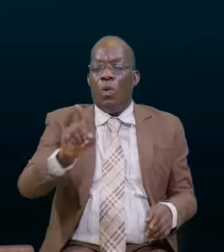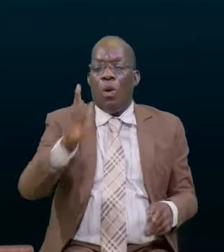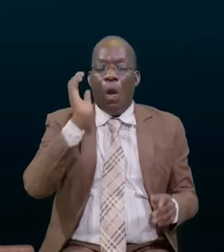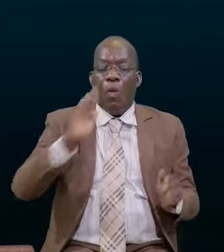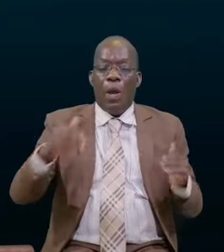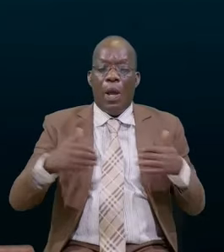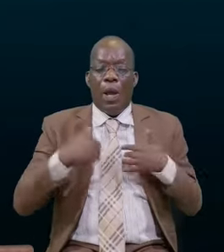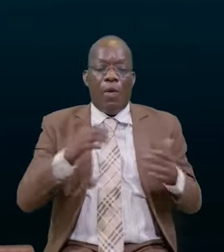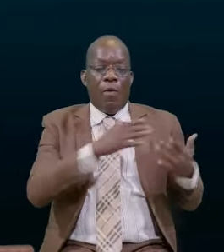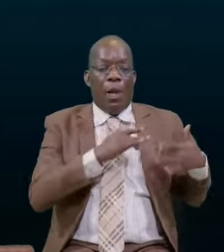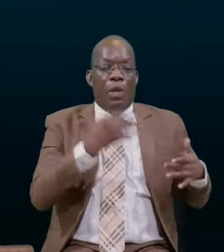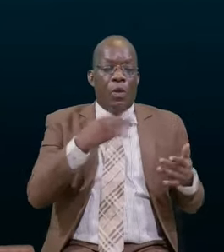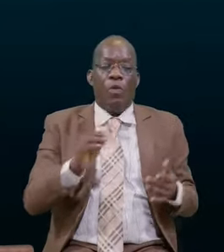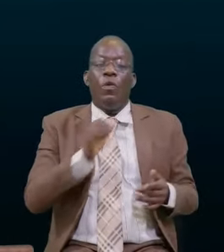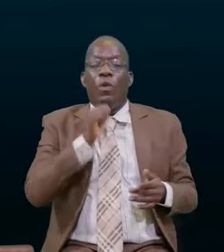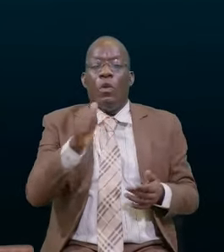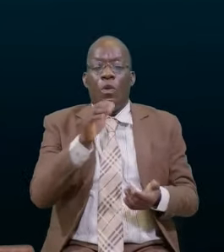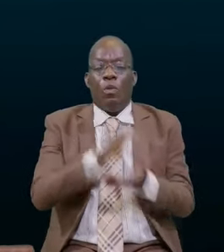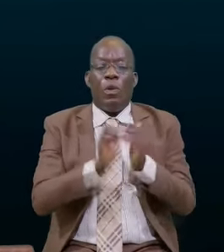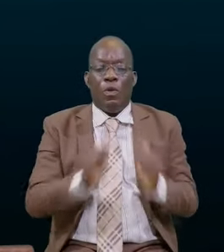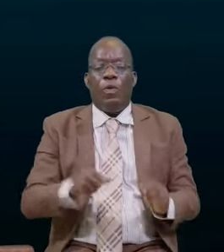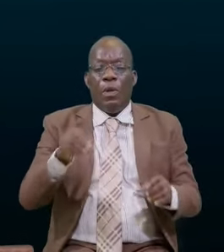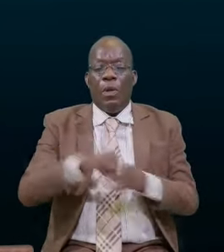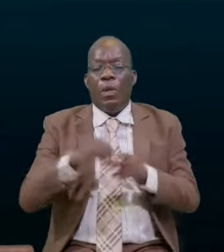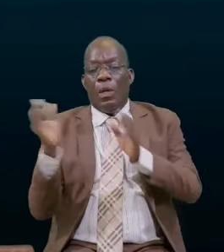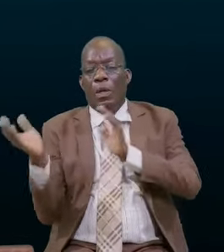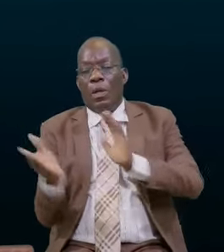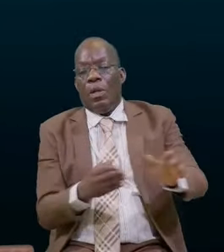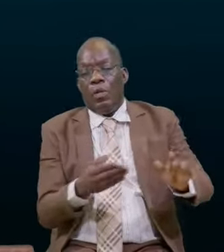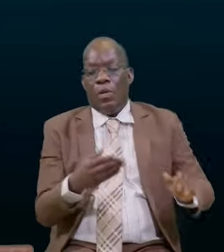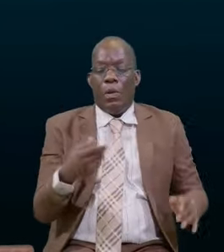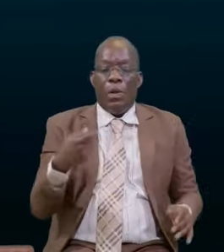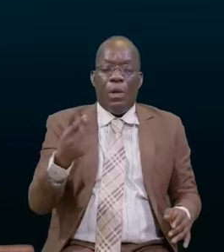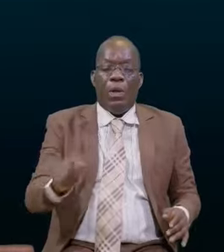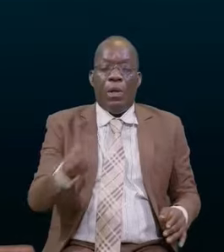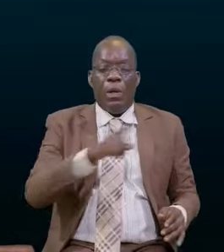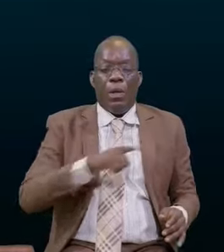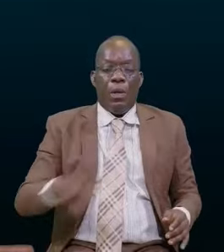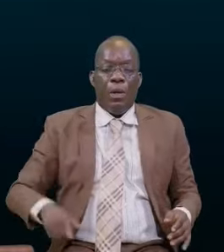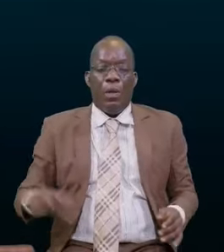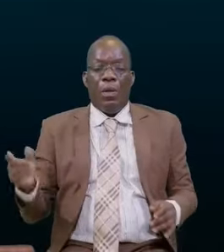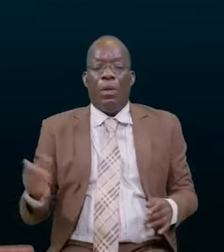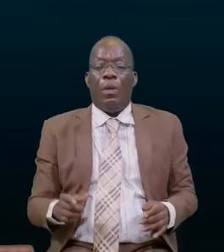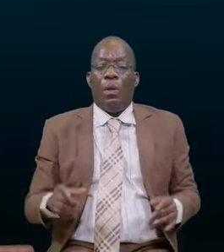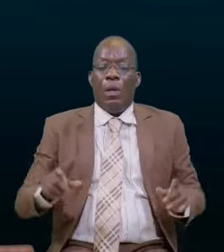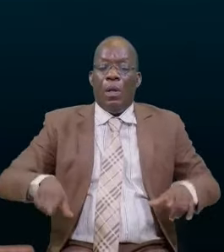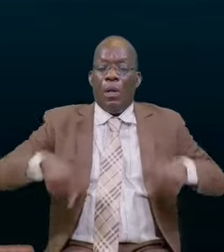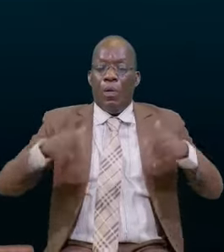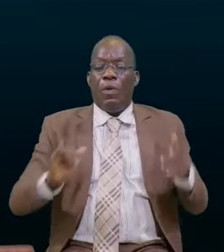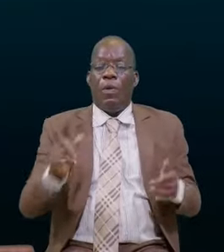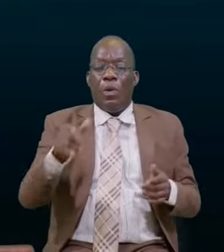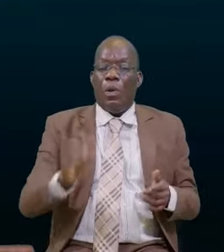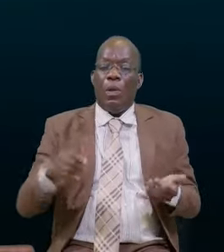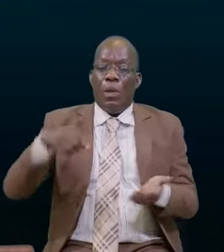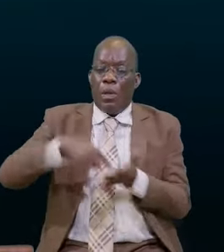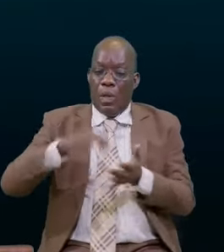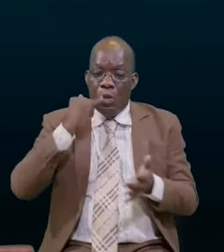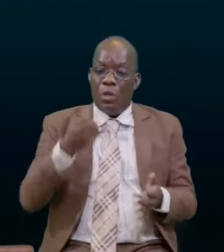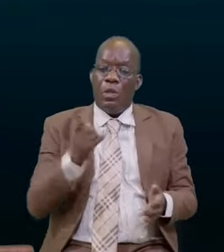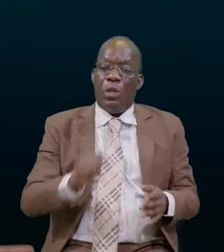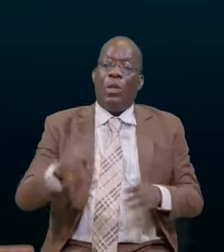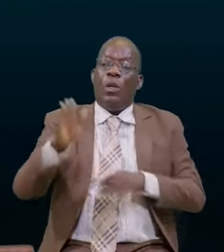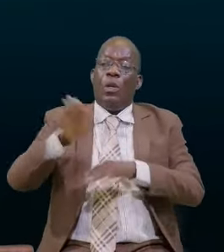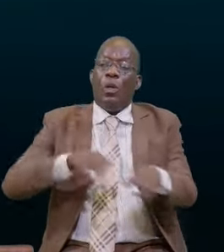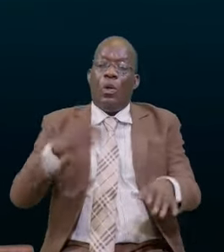from from the Living God this is the warning the Lord is giving this is the caution the Lord is giv to you and myself as we have started the